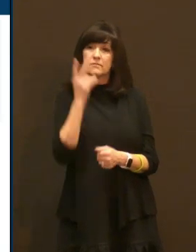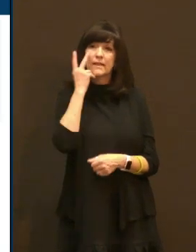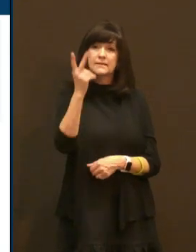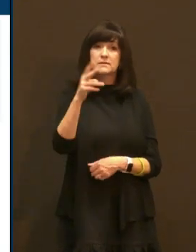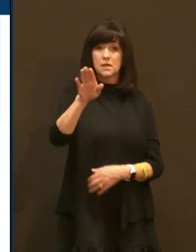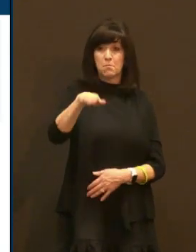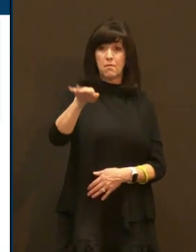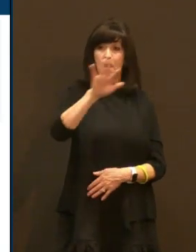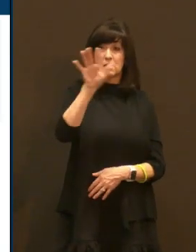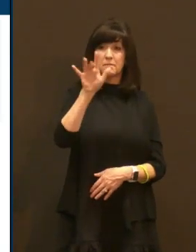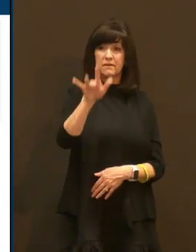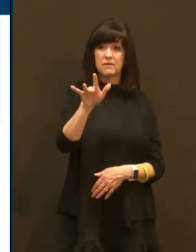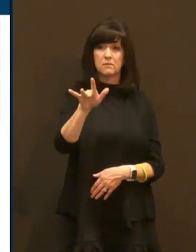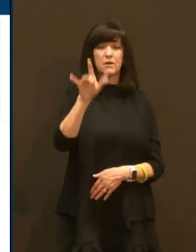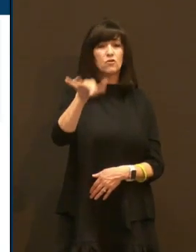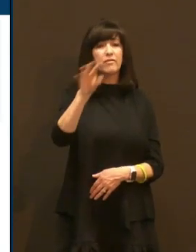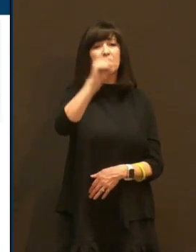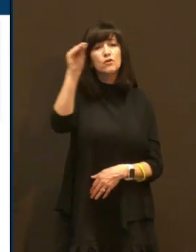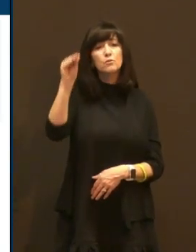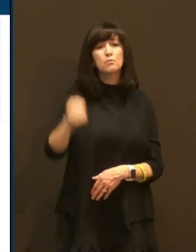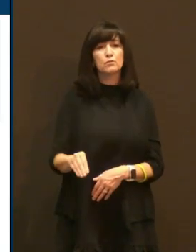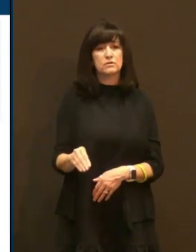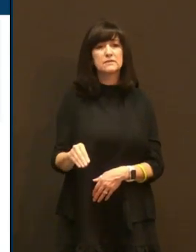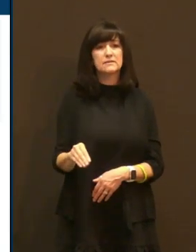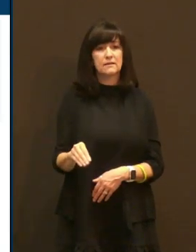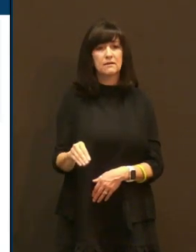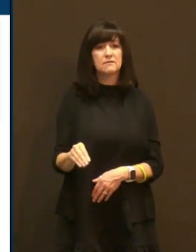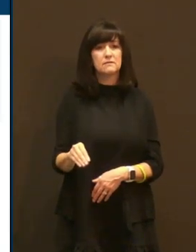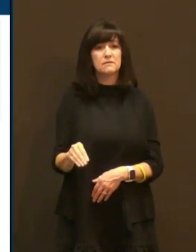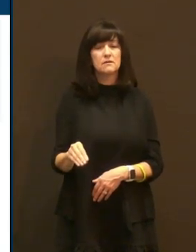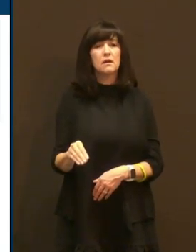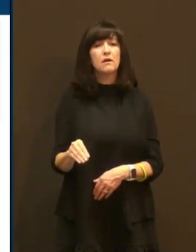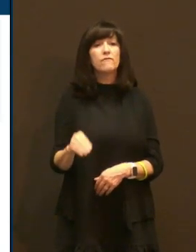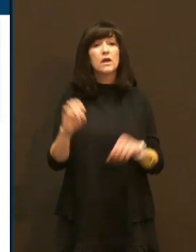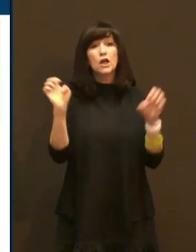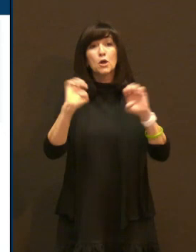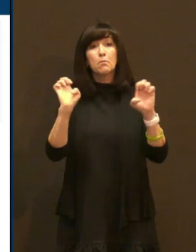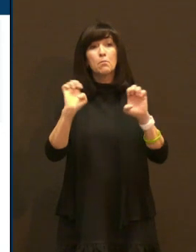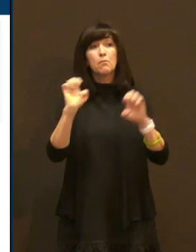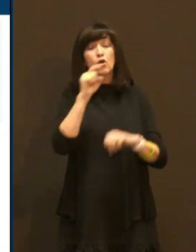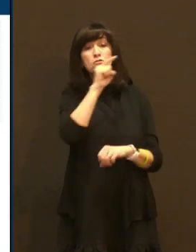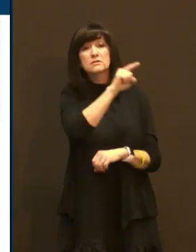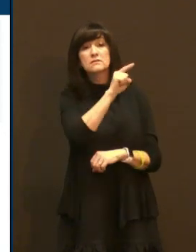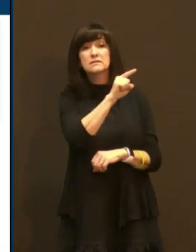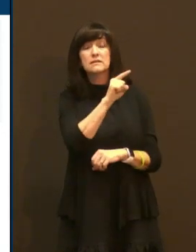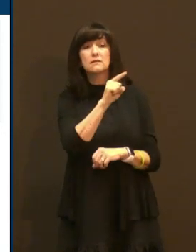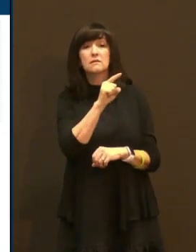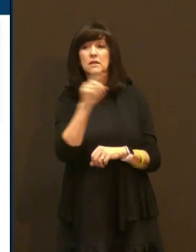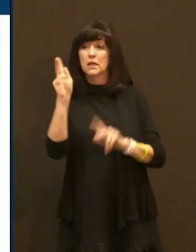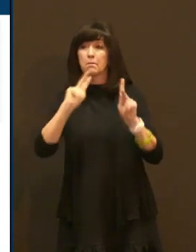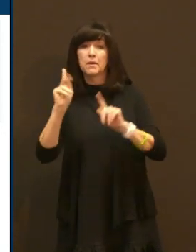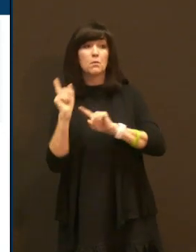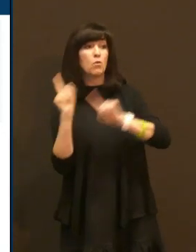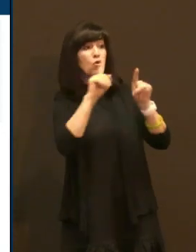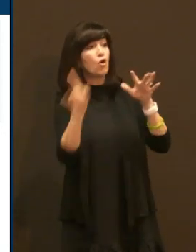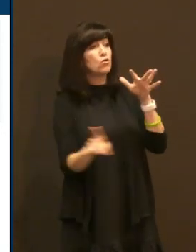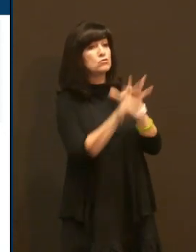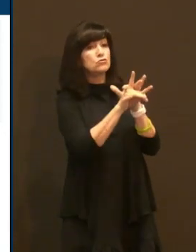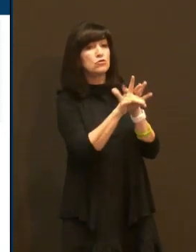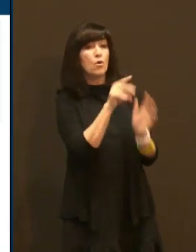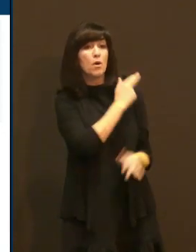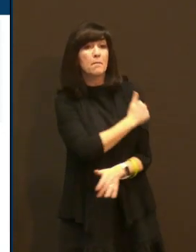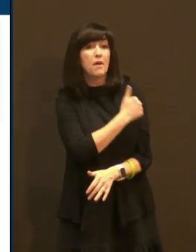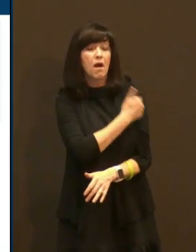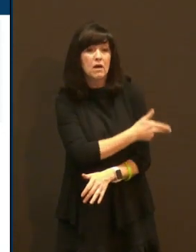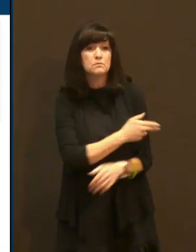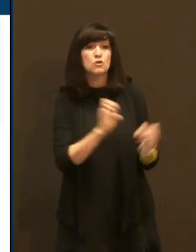bottom line, that's the percentage of emergency department visits for flu-like symptoms and